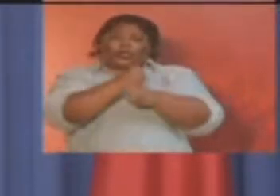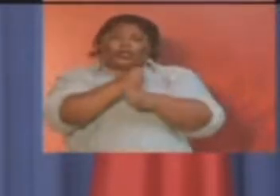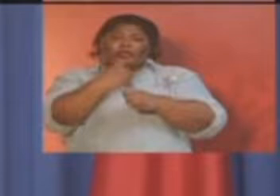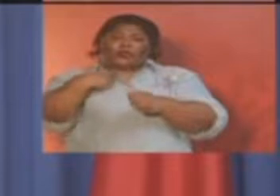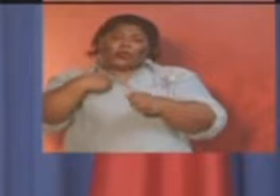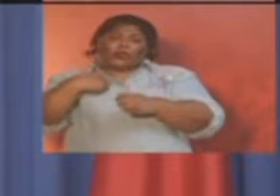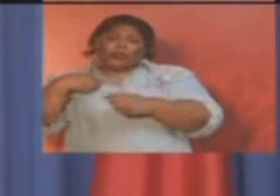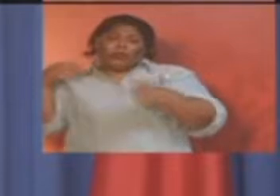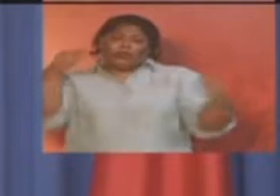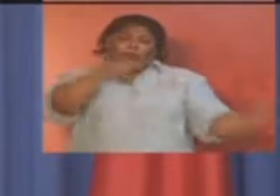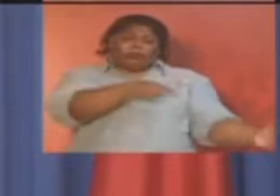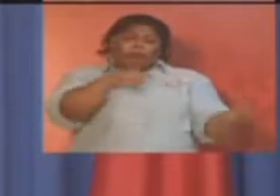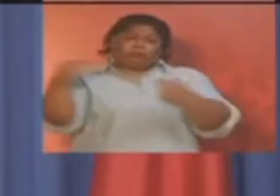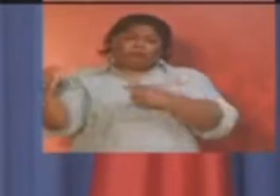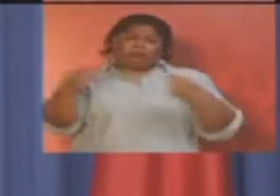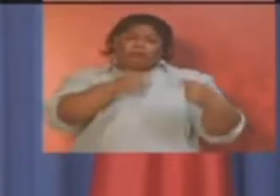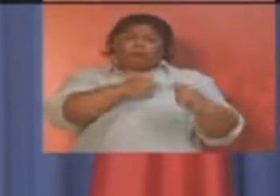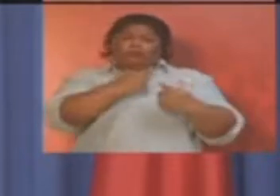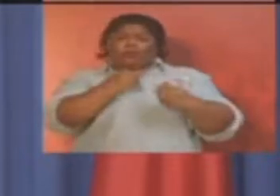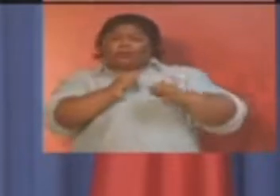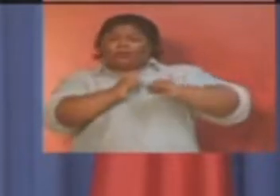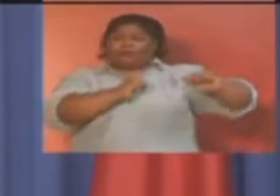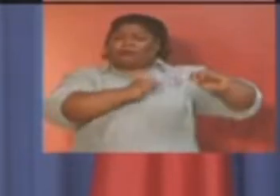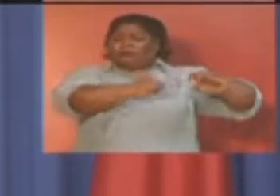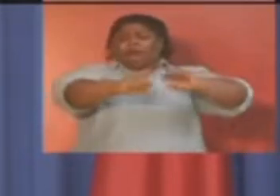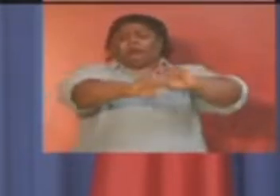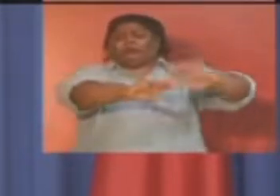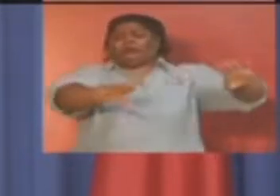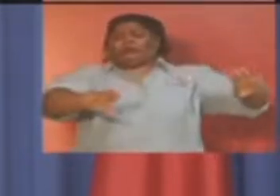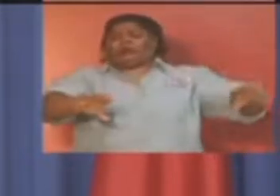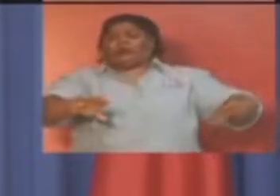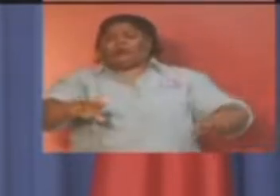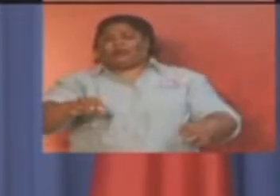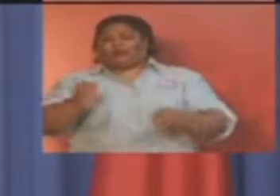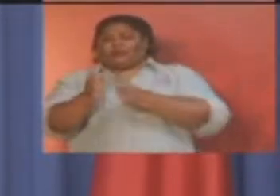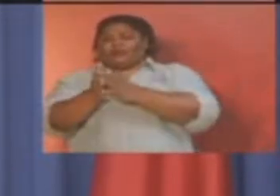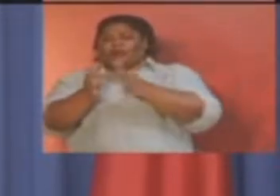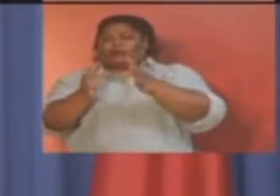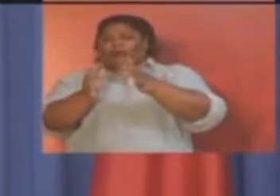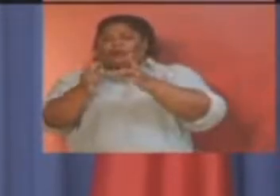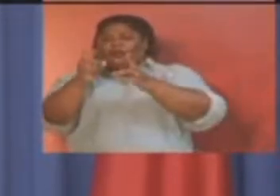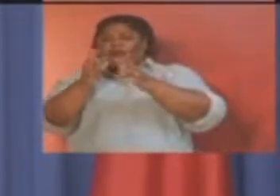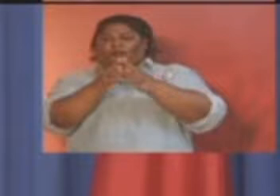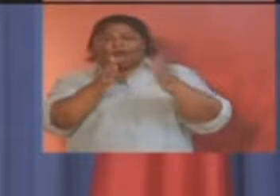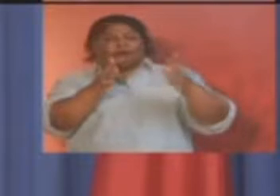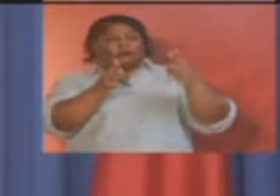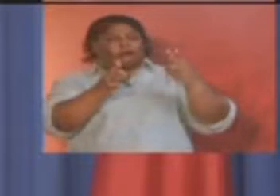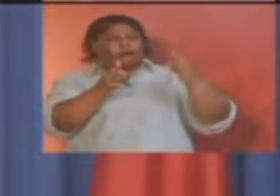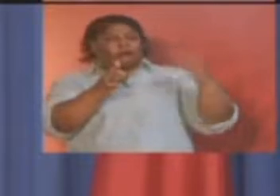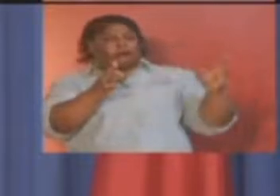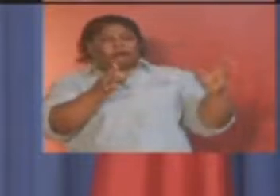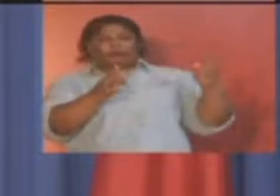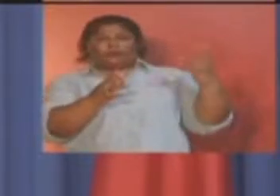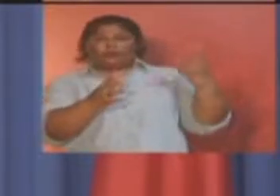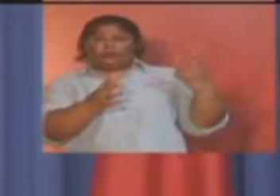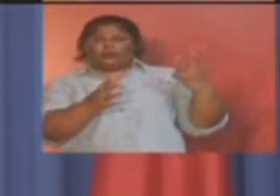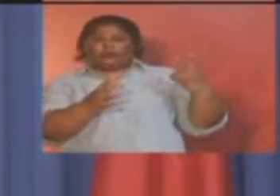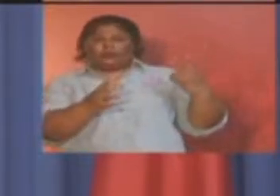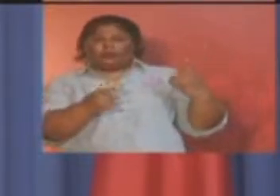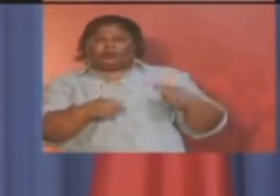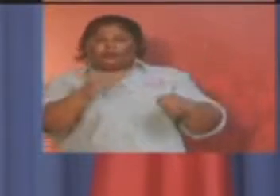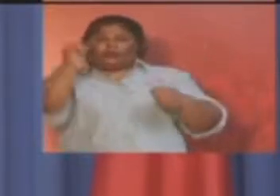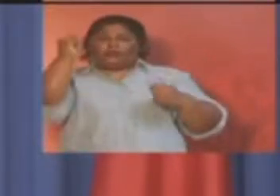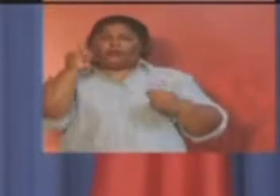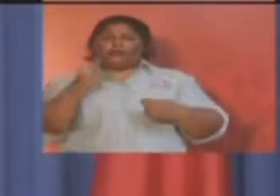We have seen different phases, if you want to call it phase 1, phase 2, phase 3 of the virus in Trinidad and Tobago. And we compare this